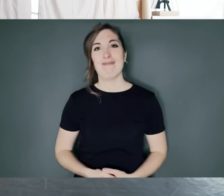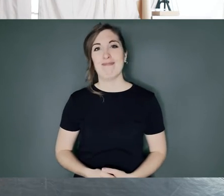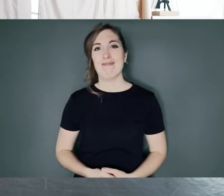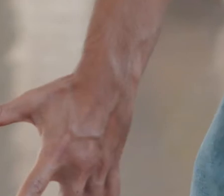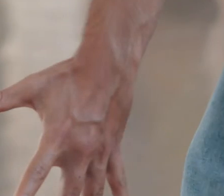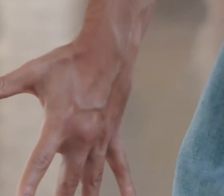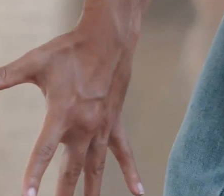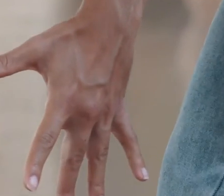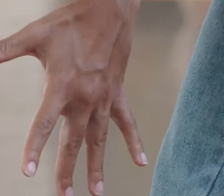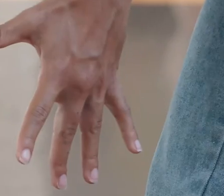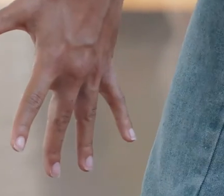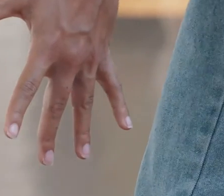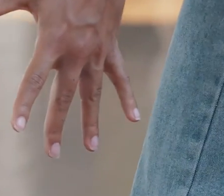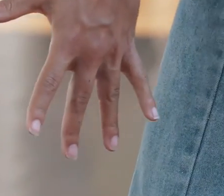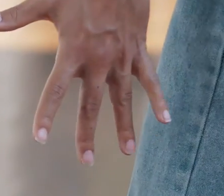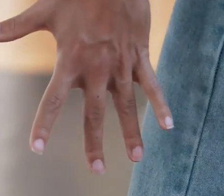connections together.